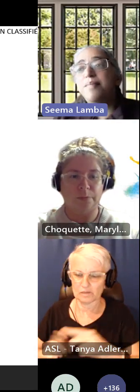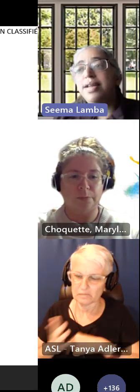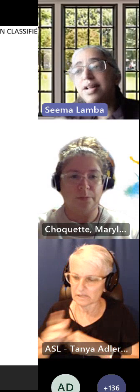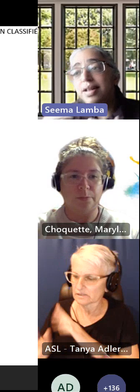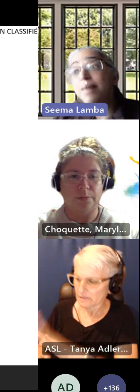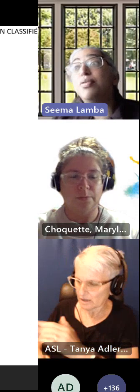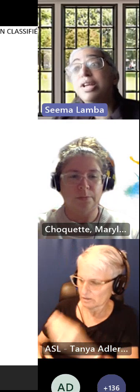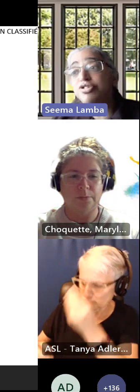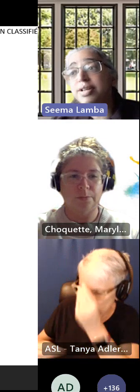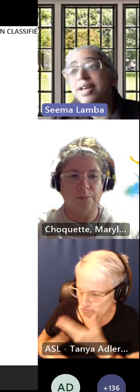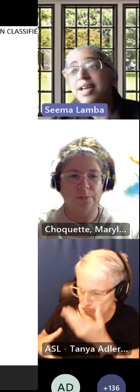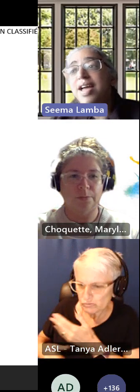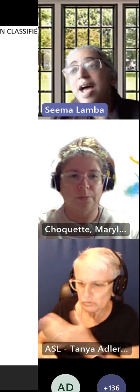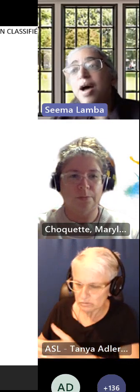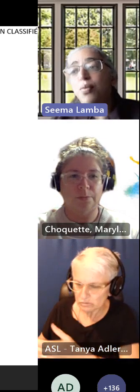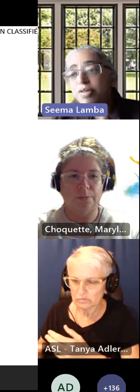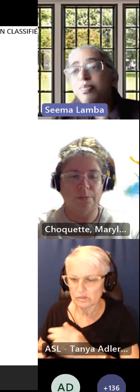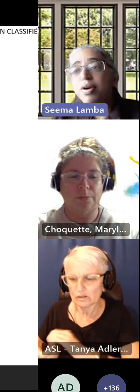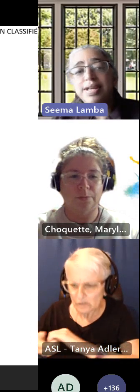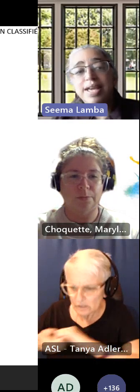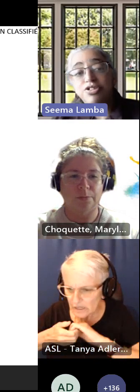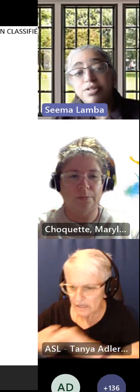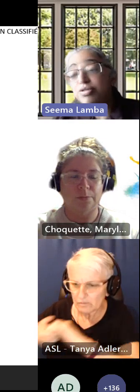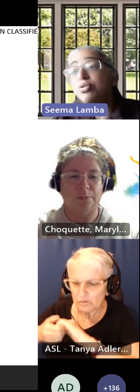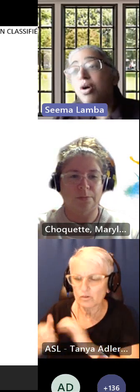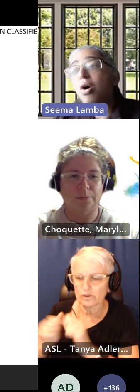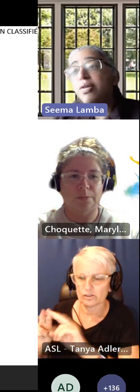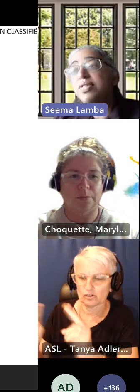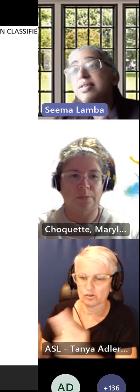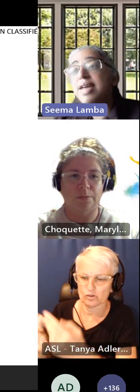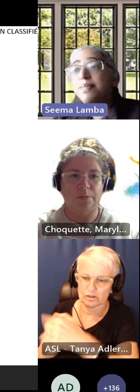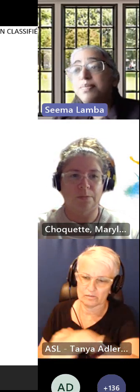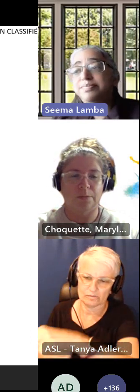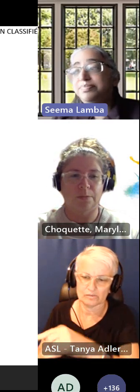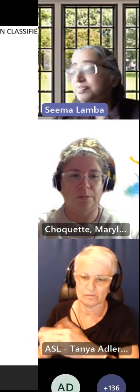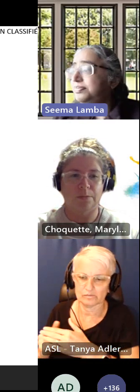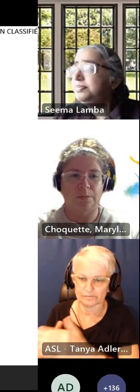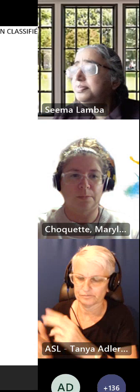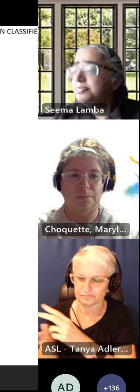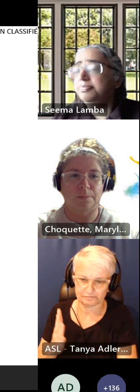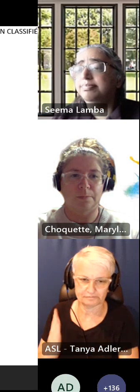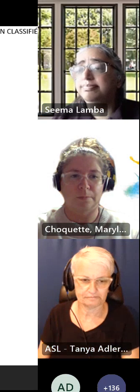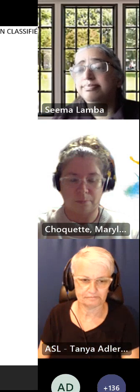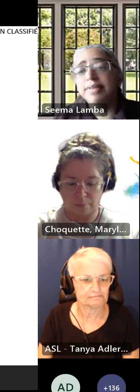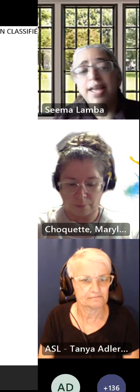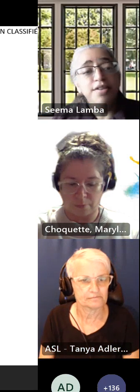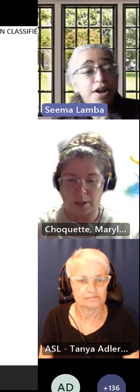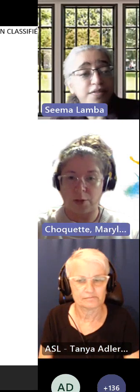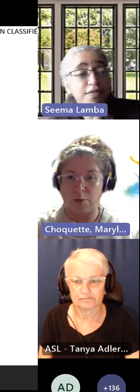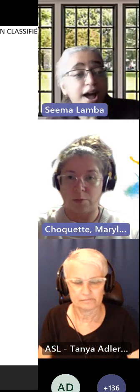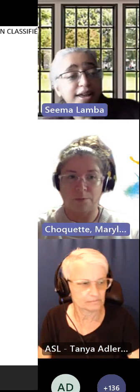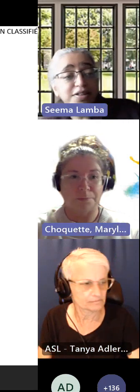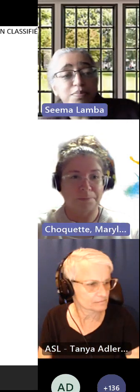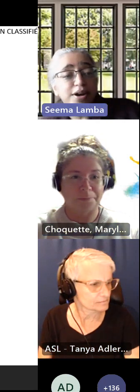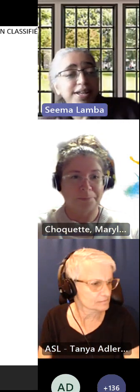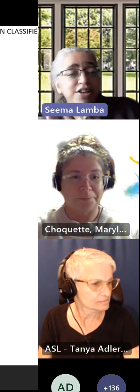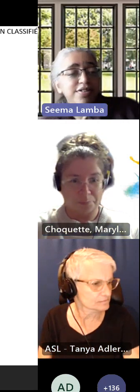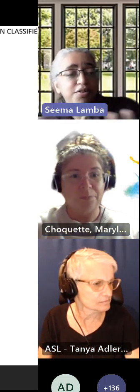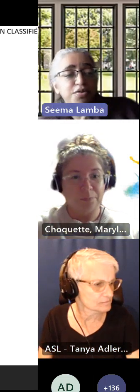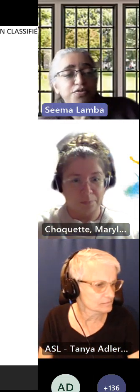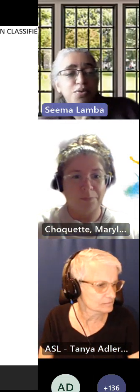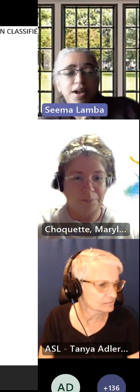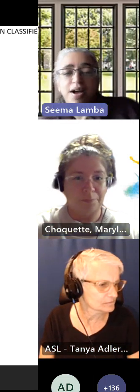input and collaboration with bargaining agents through all of these steps. So I've highlighted